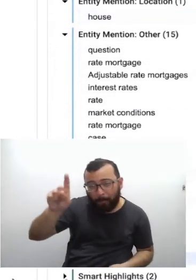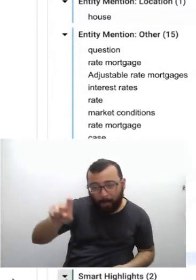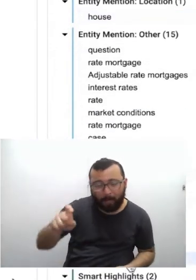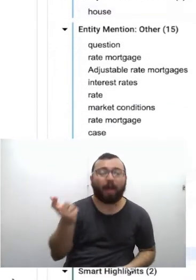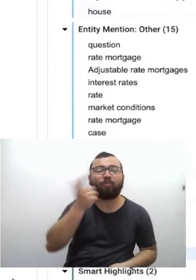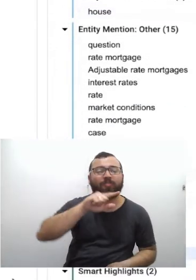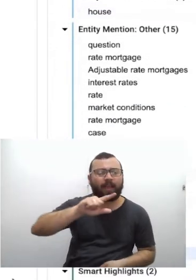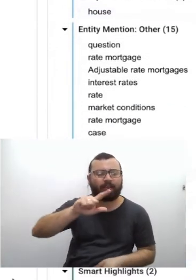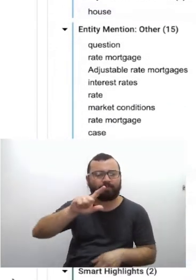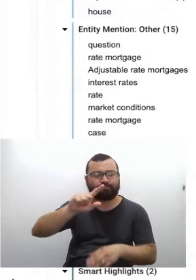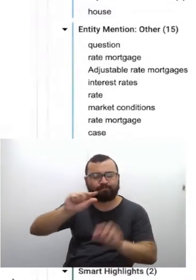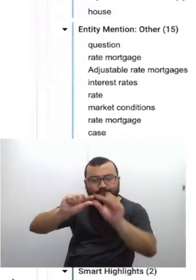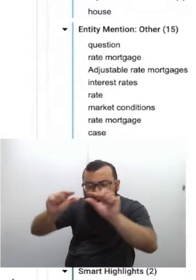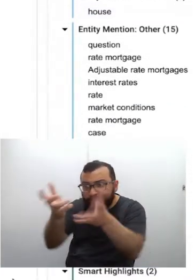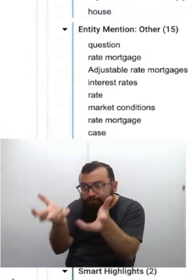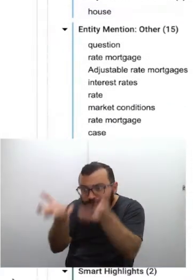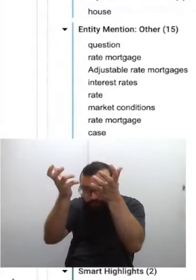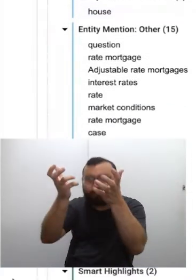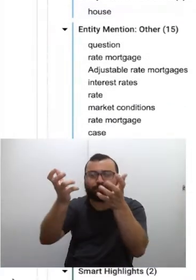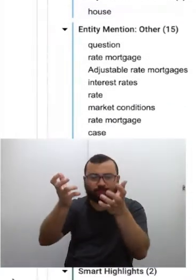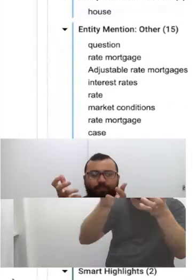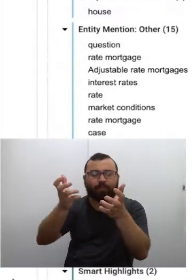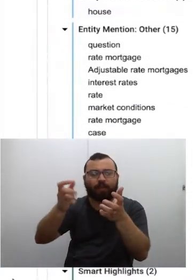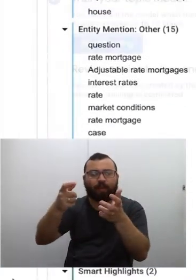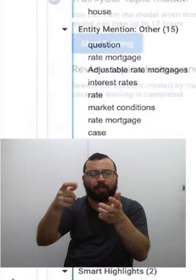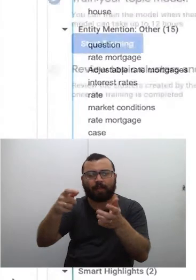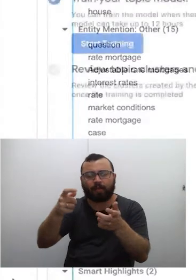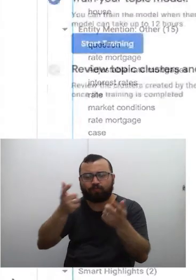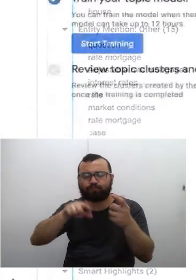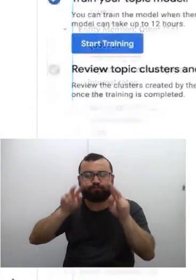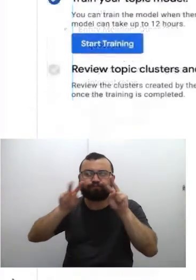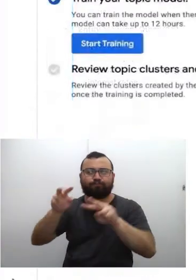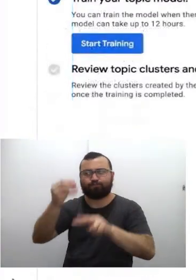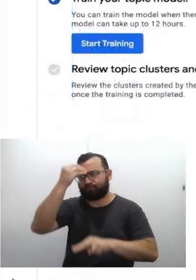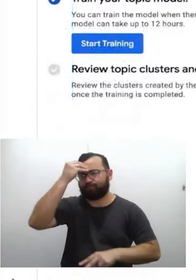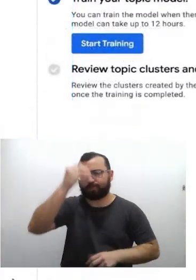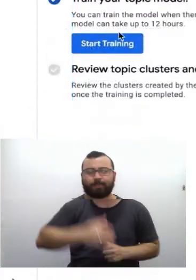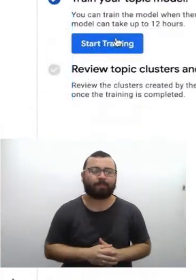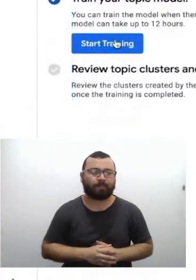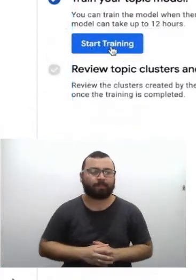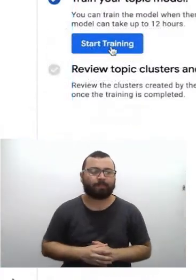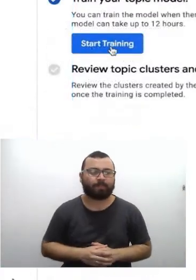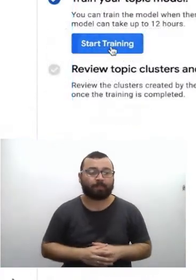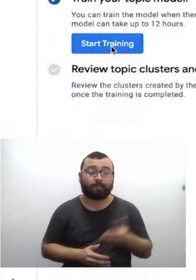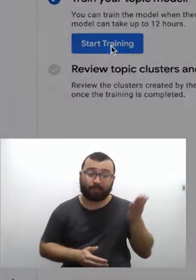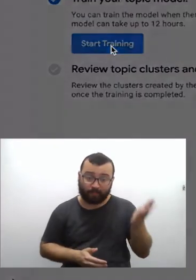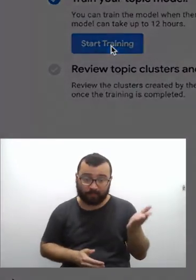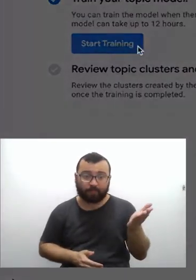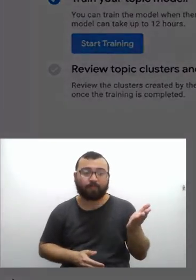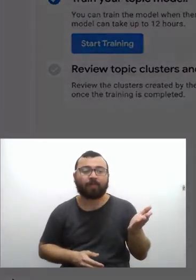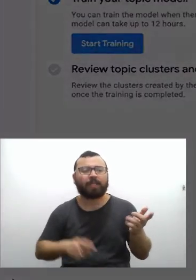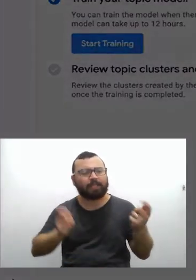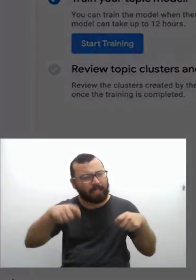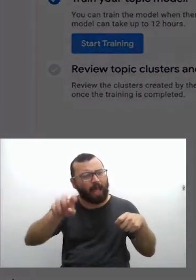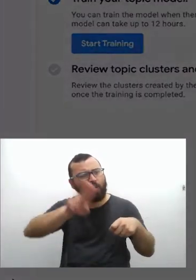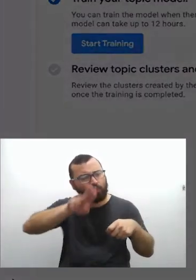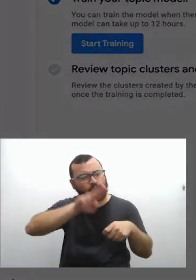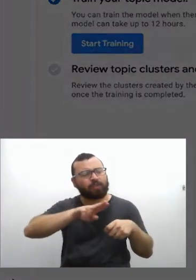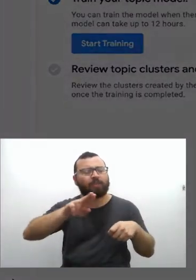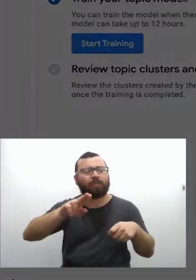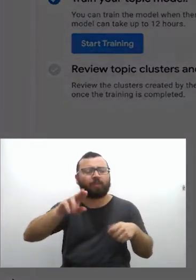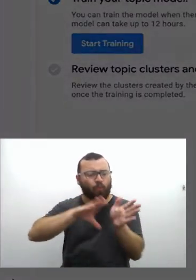the parts of the conversation where those entities were mentioned. An Insights topic model uses Google natural